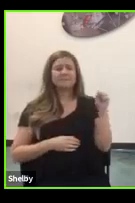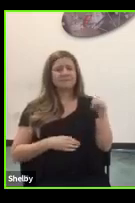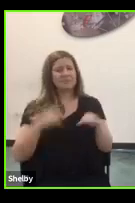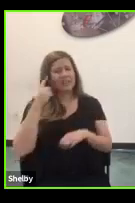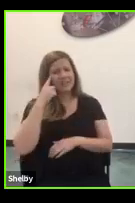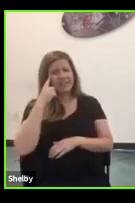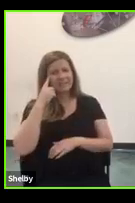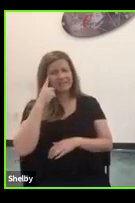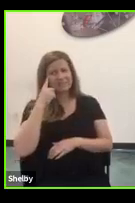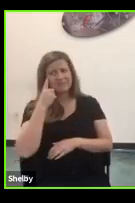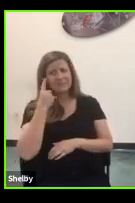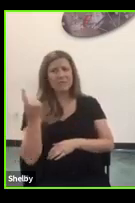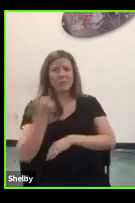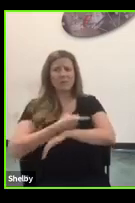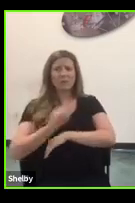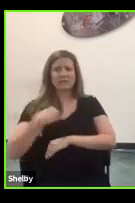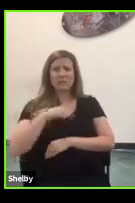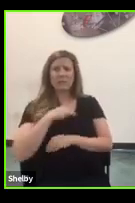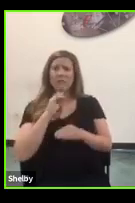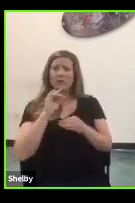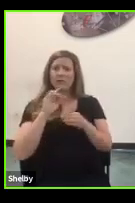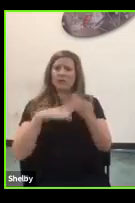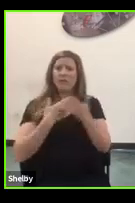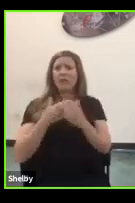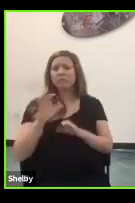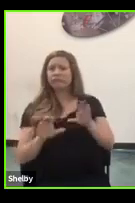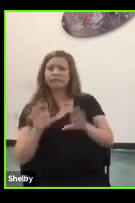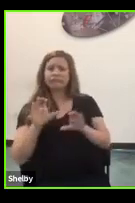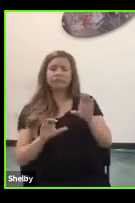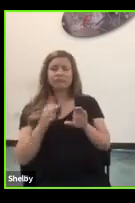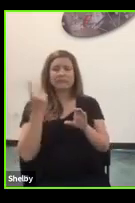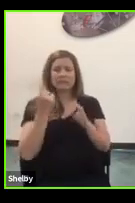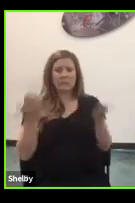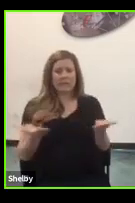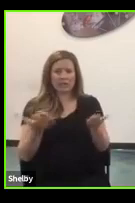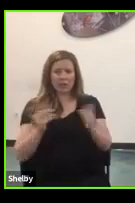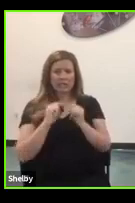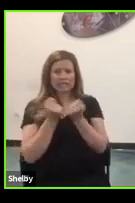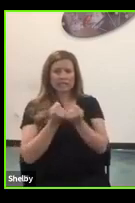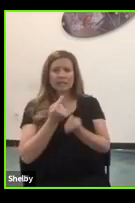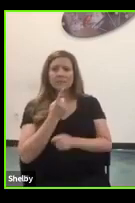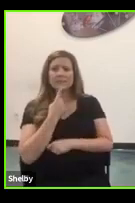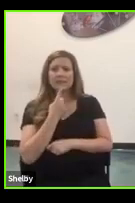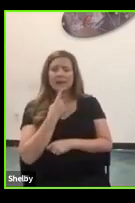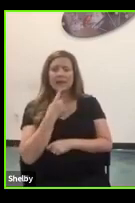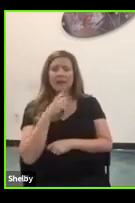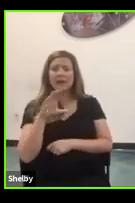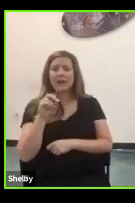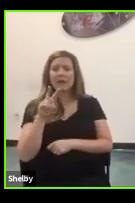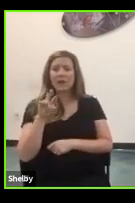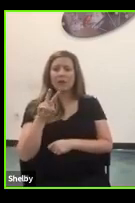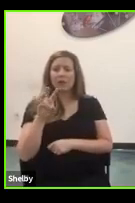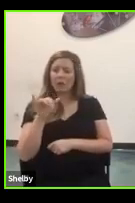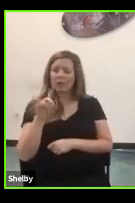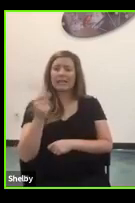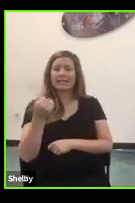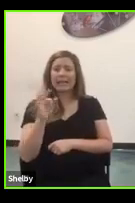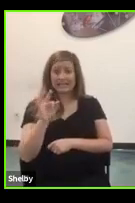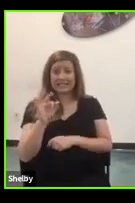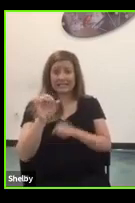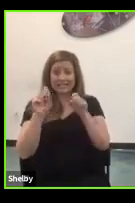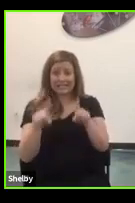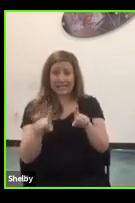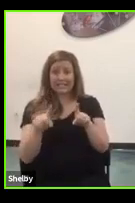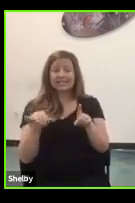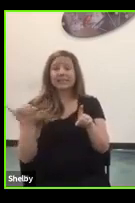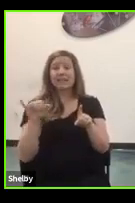think one day we were all talking with people here, and someone on our team said, you know, a COVID-19 test, it's a snapshot in